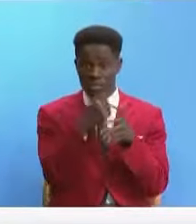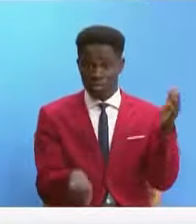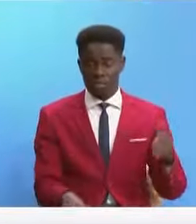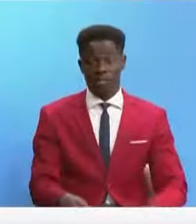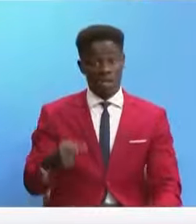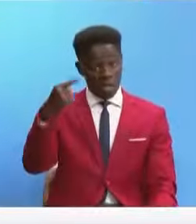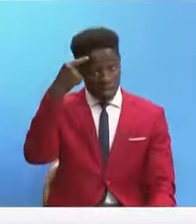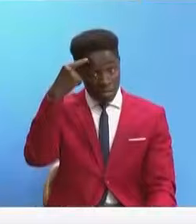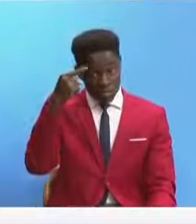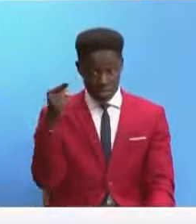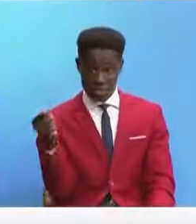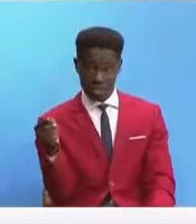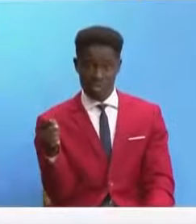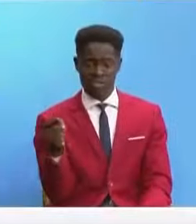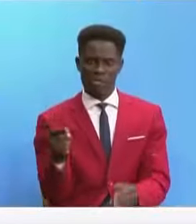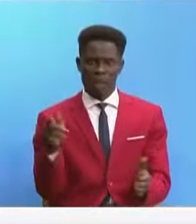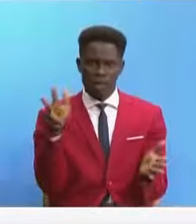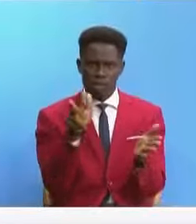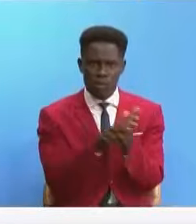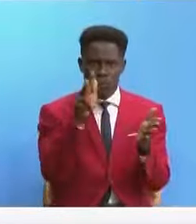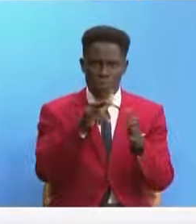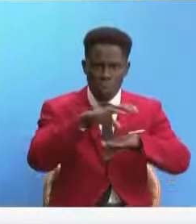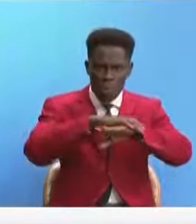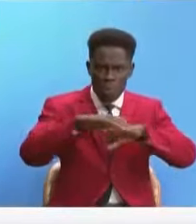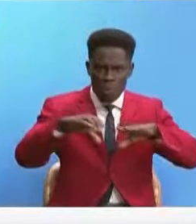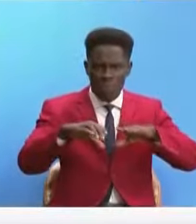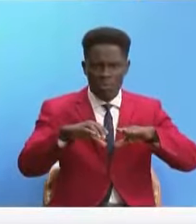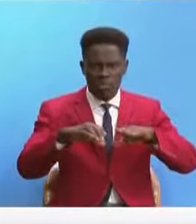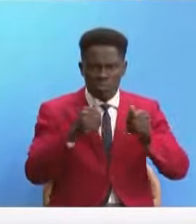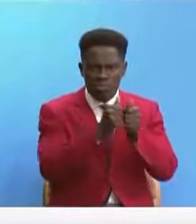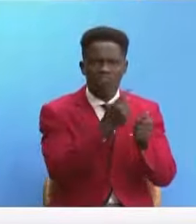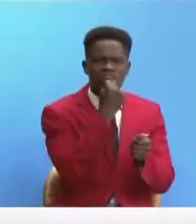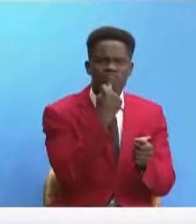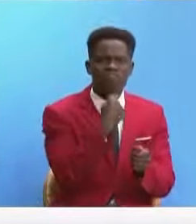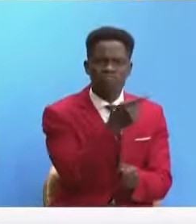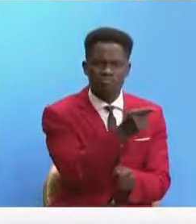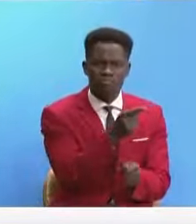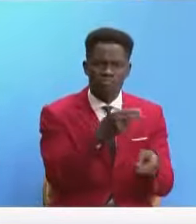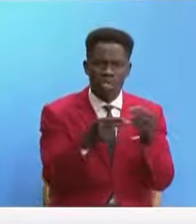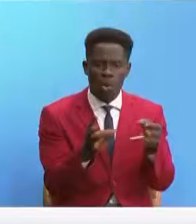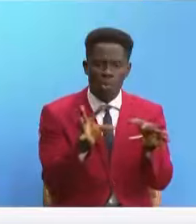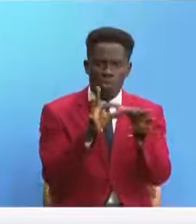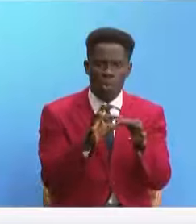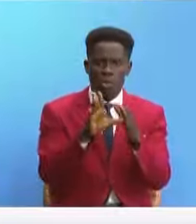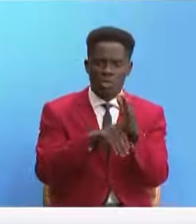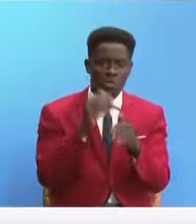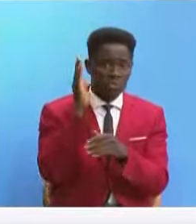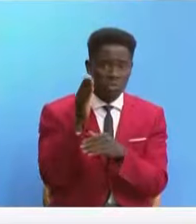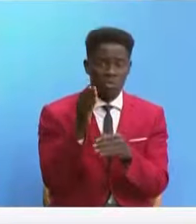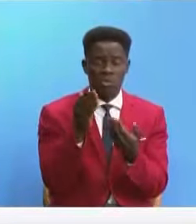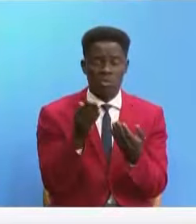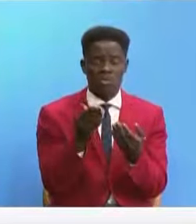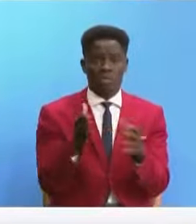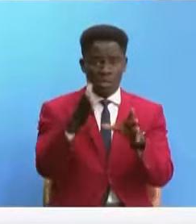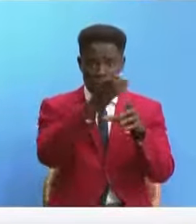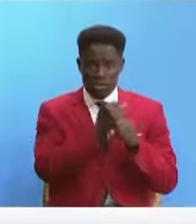signed a government-to-government contract with Tanzania to import up to 650,000 metric tons of grain. The